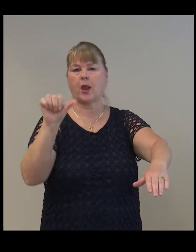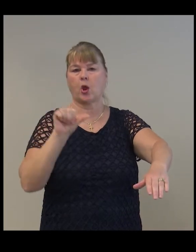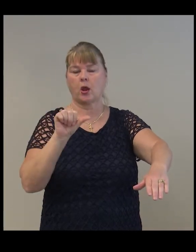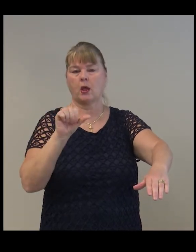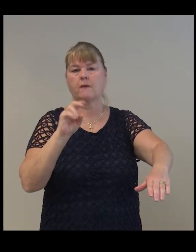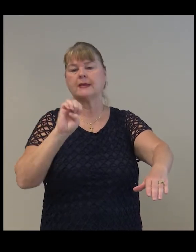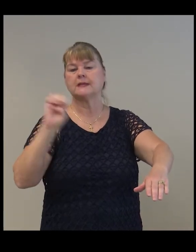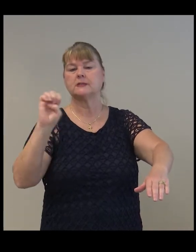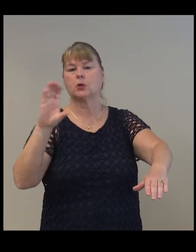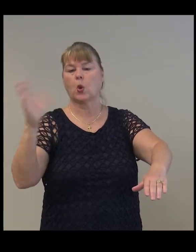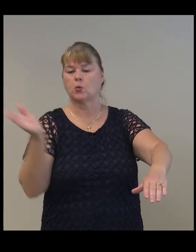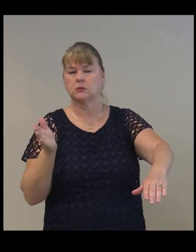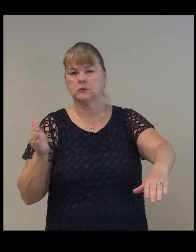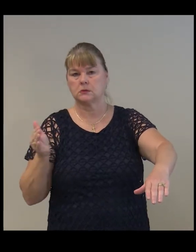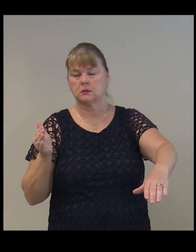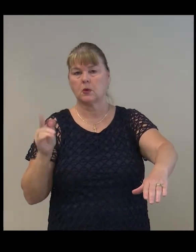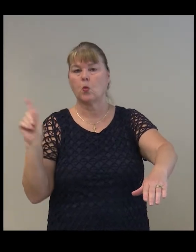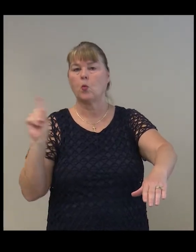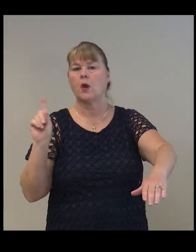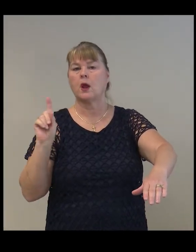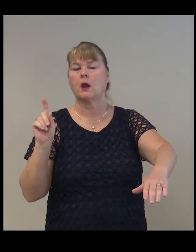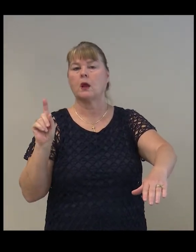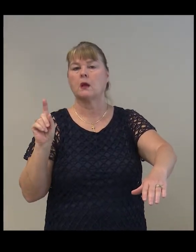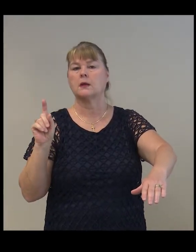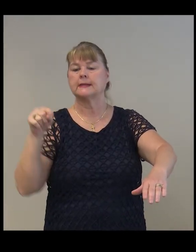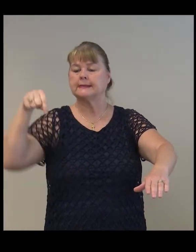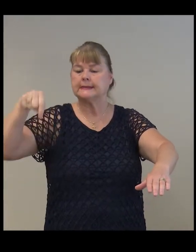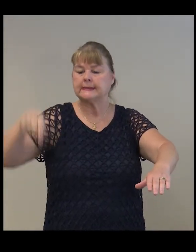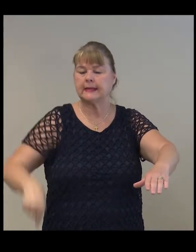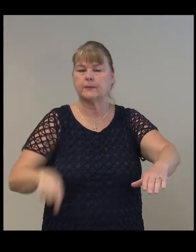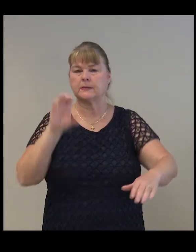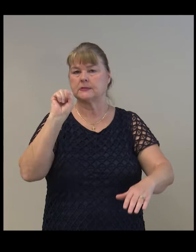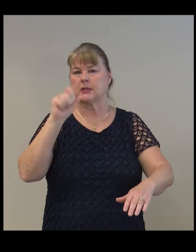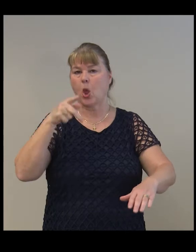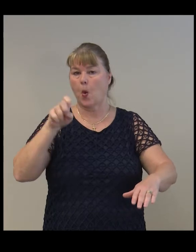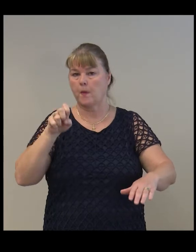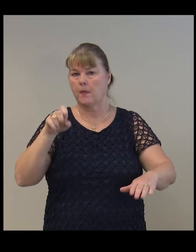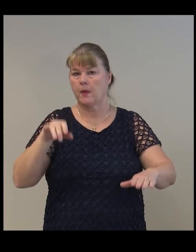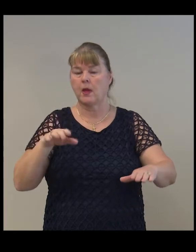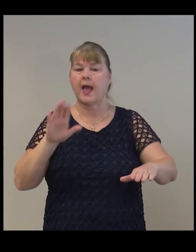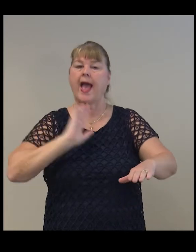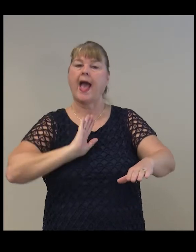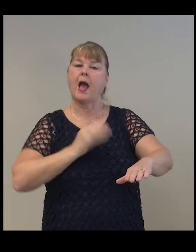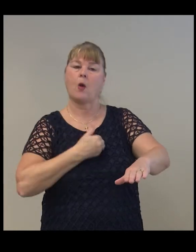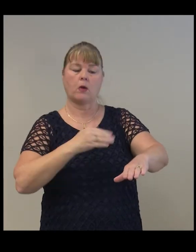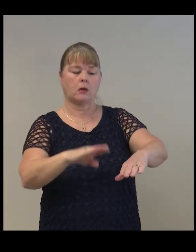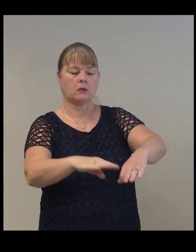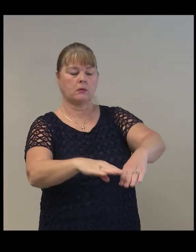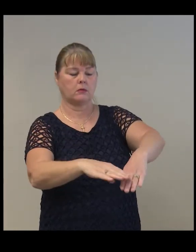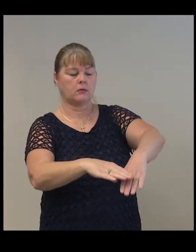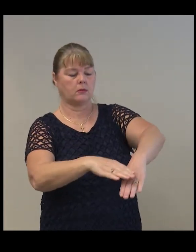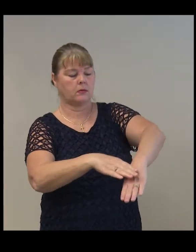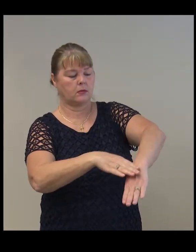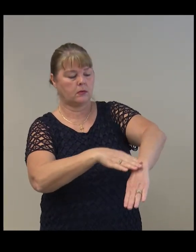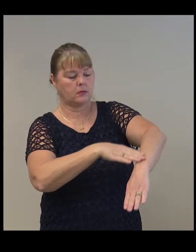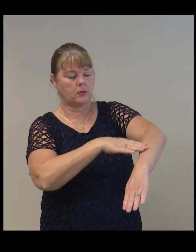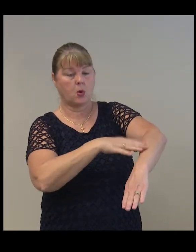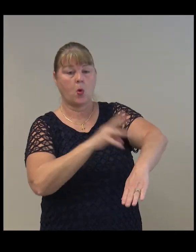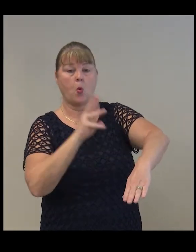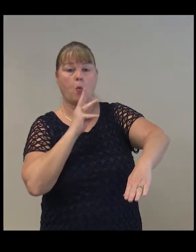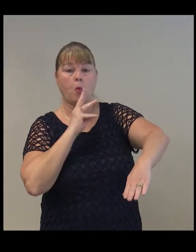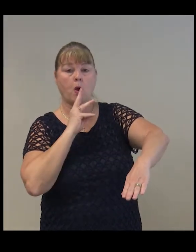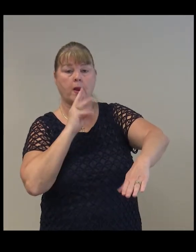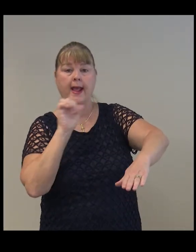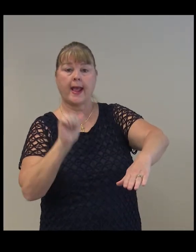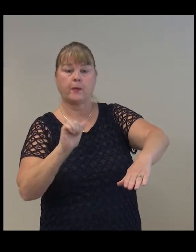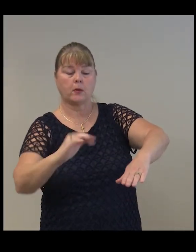East Coast, where there's a steeper slope line, ours just gradually starts to increase. So the water is able to